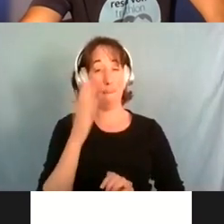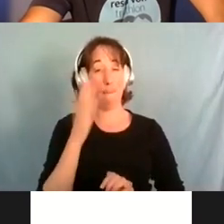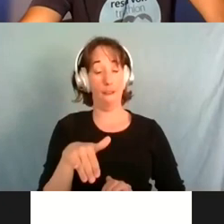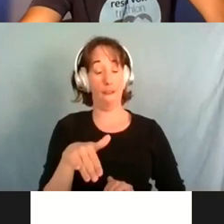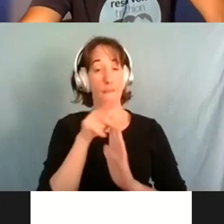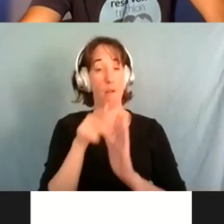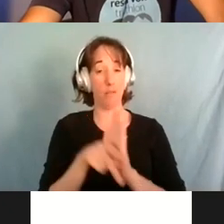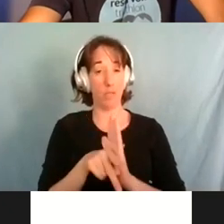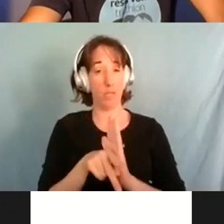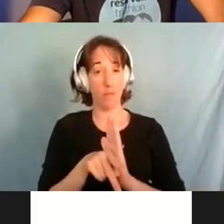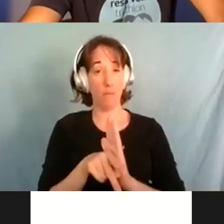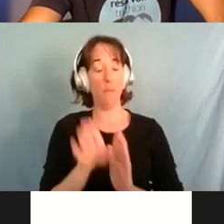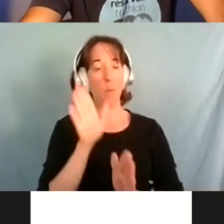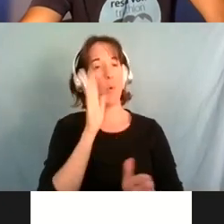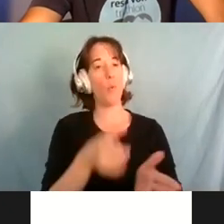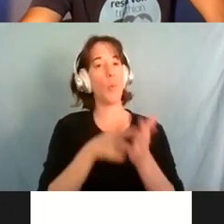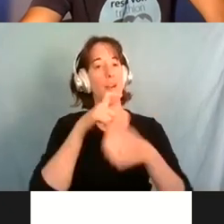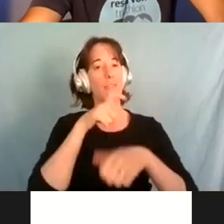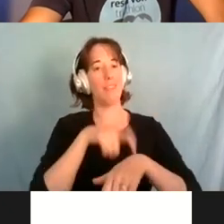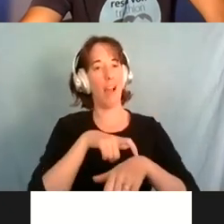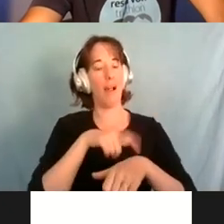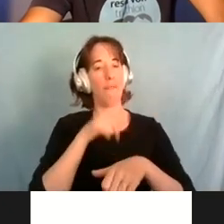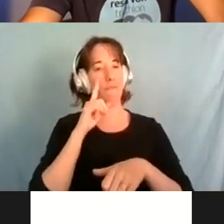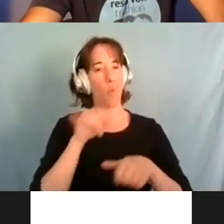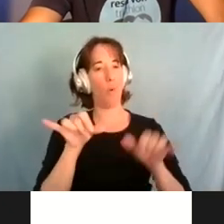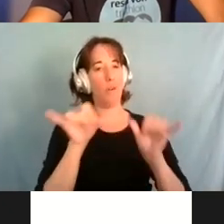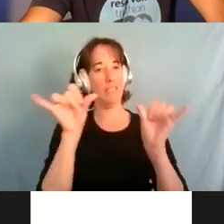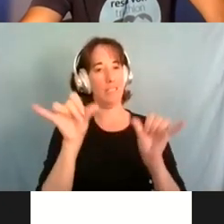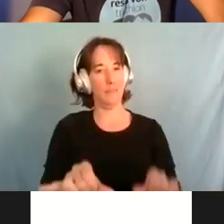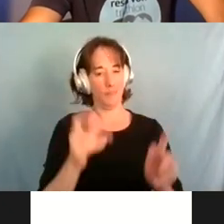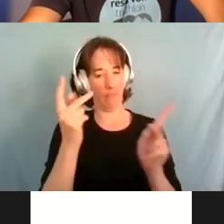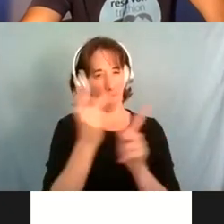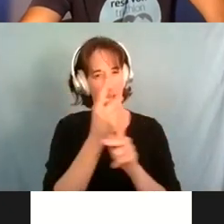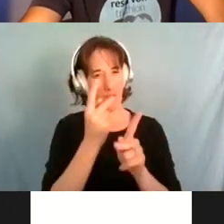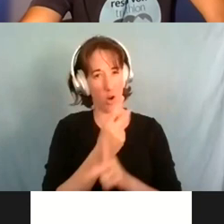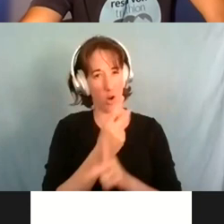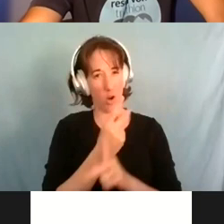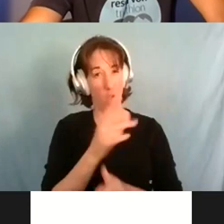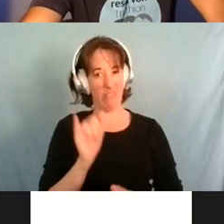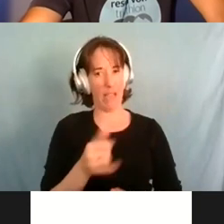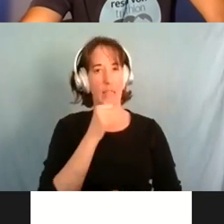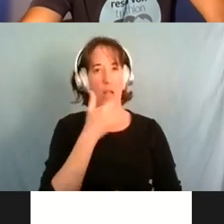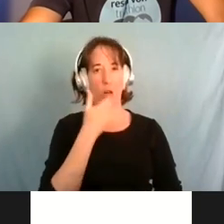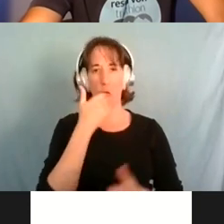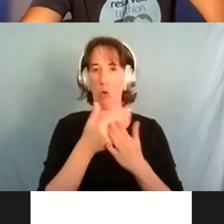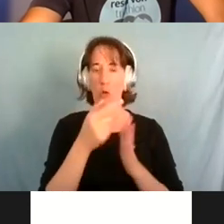take time for it to figure out that its policy is a bad policy,